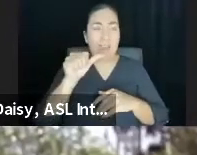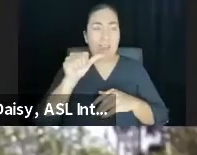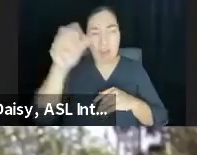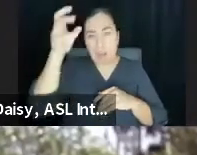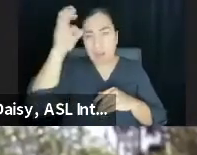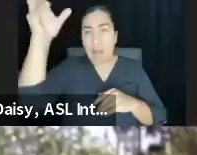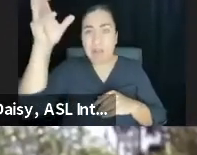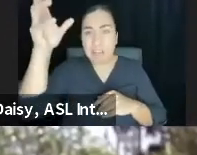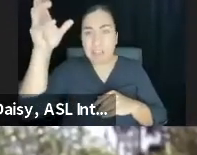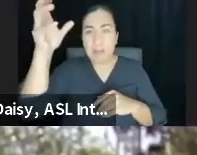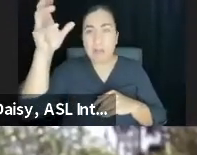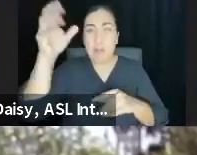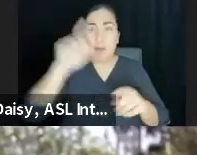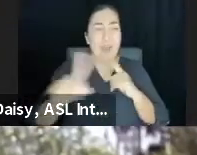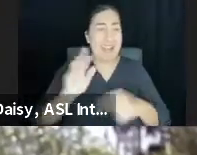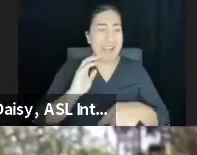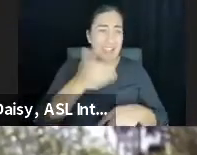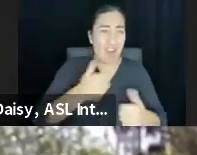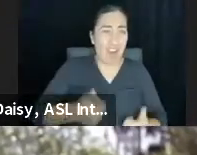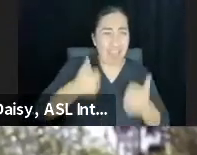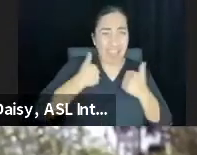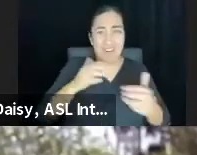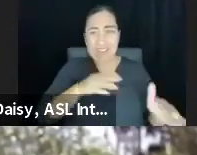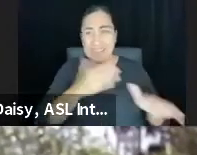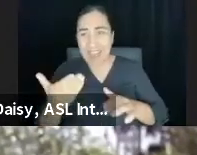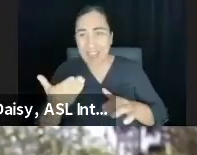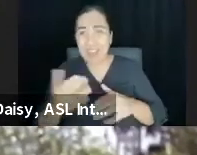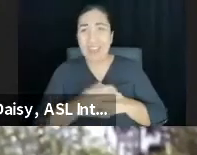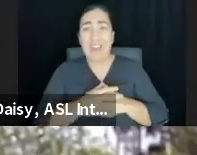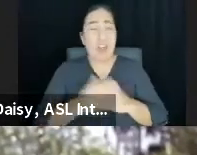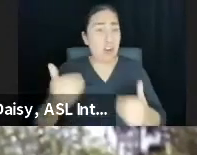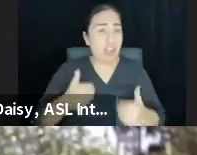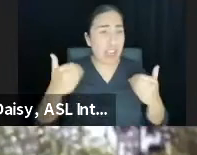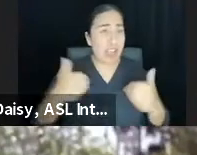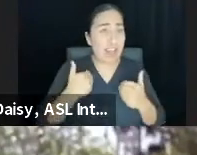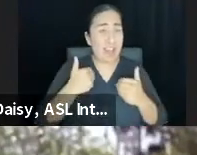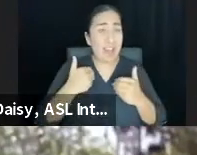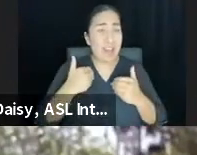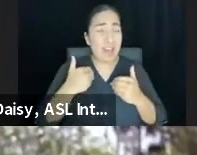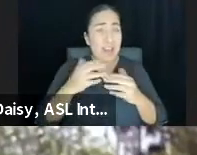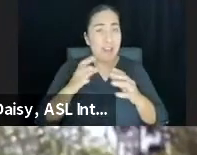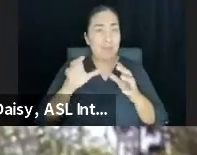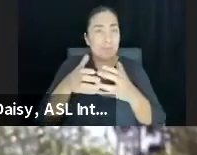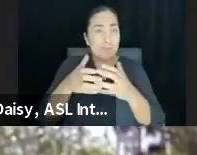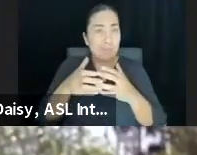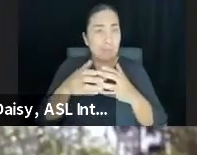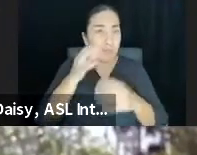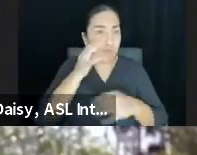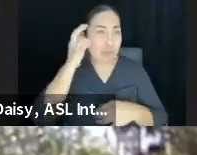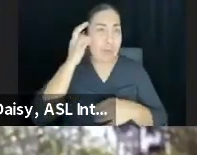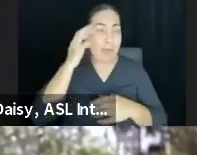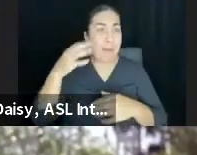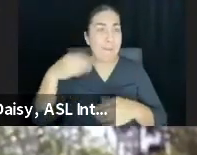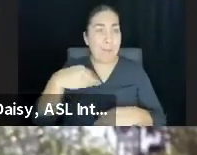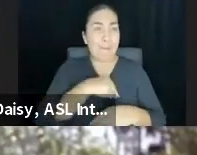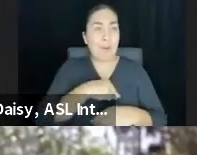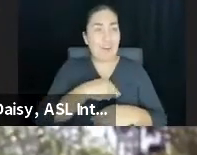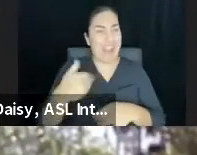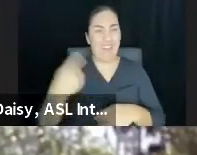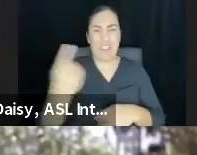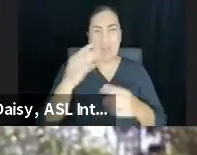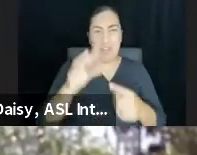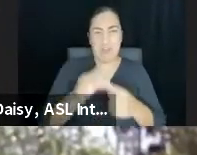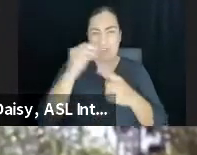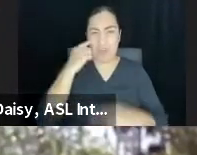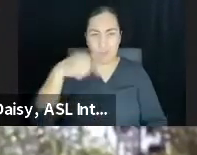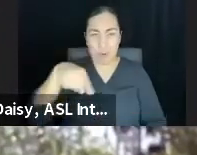Native people, because we have such a unique history of oppression within this country and oppression that's founded in United States policy and